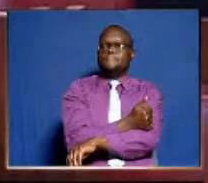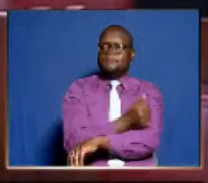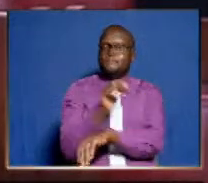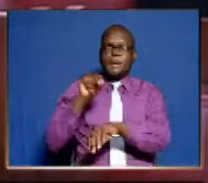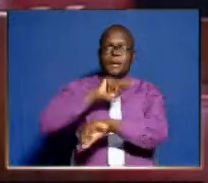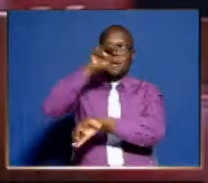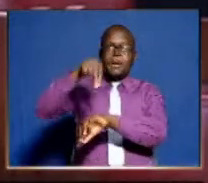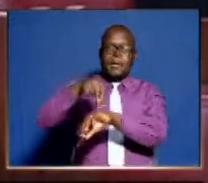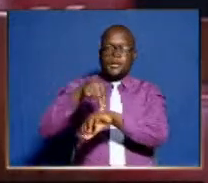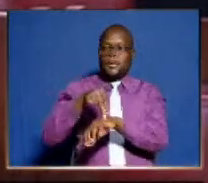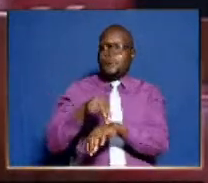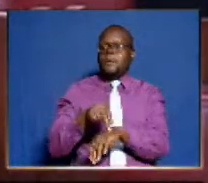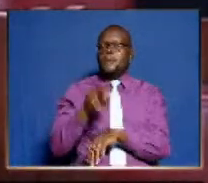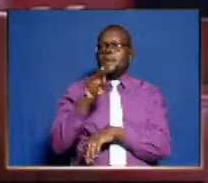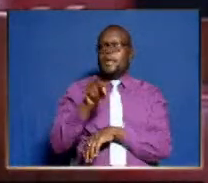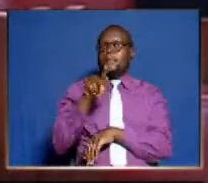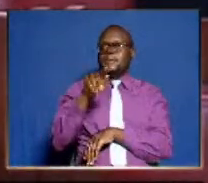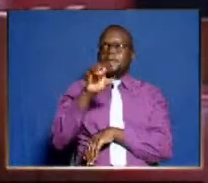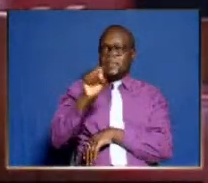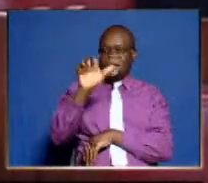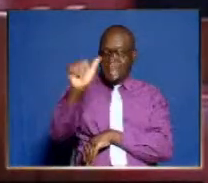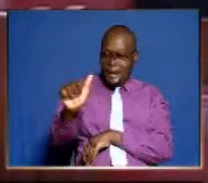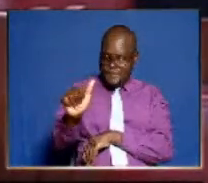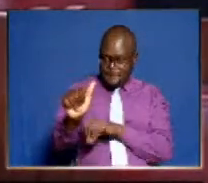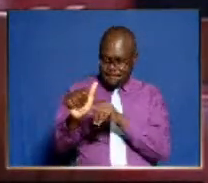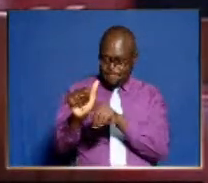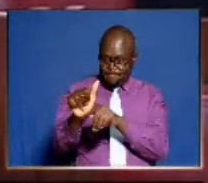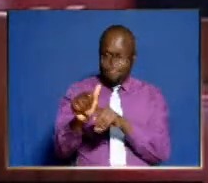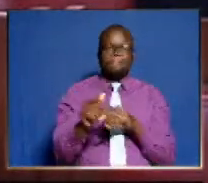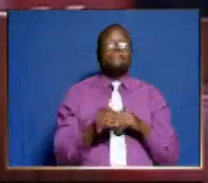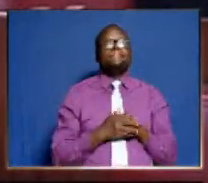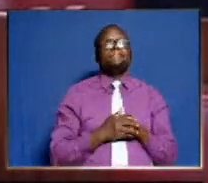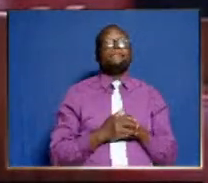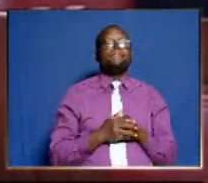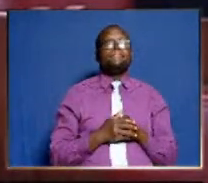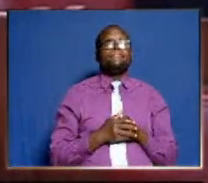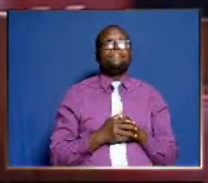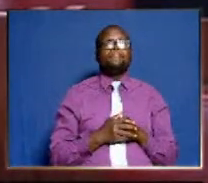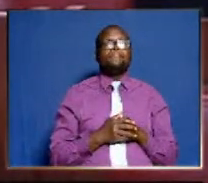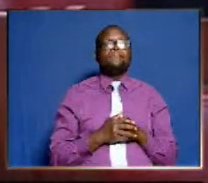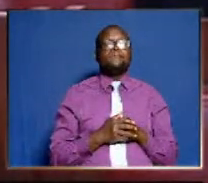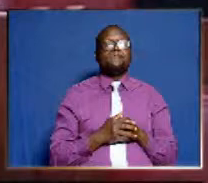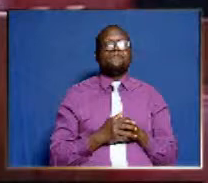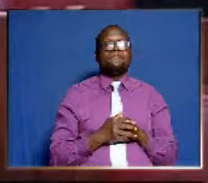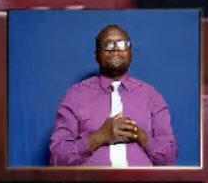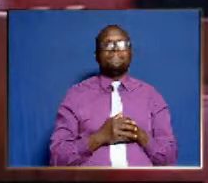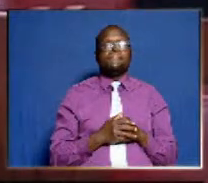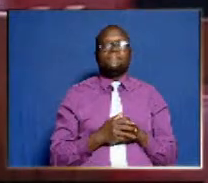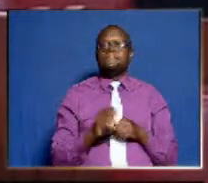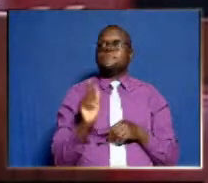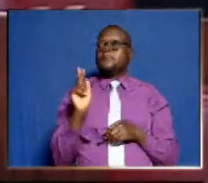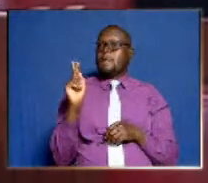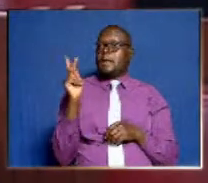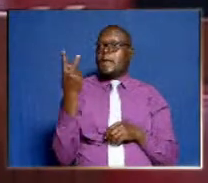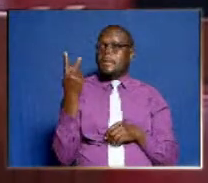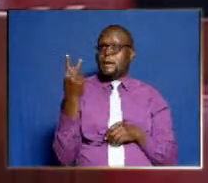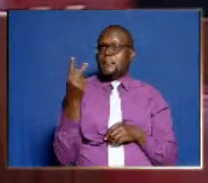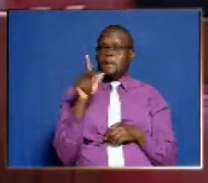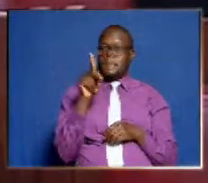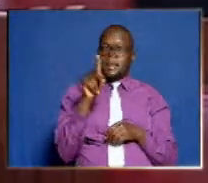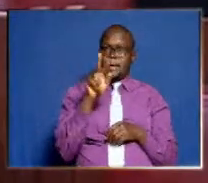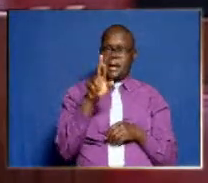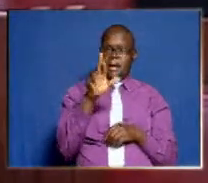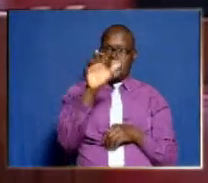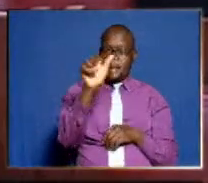National Transport and the Safety Authority, that is NTSA, the Kenya Revenue